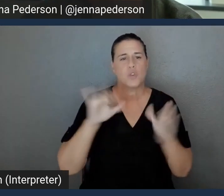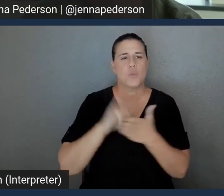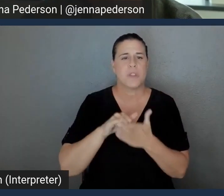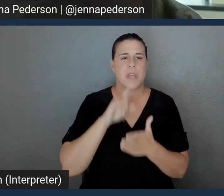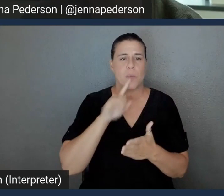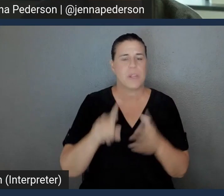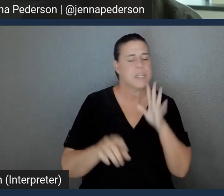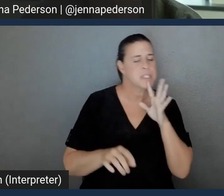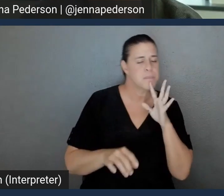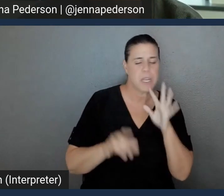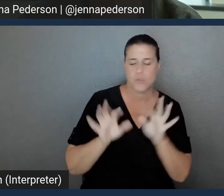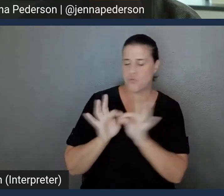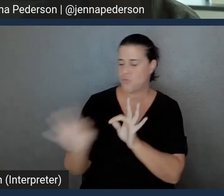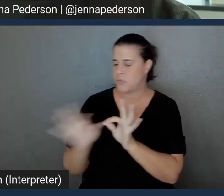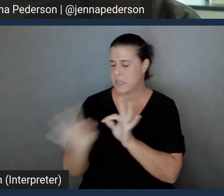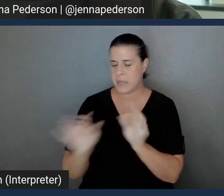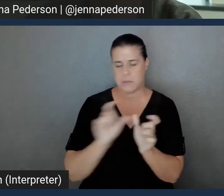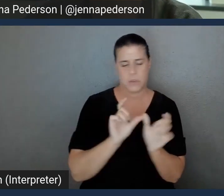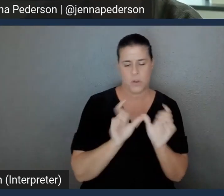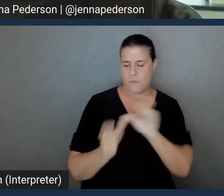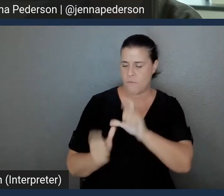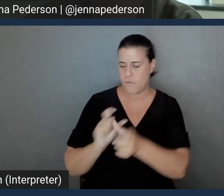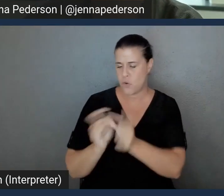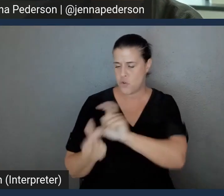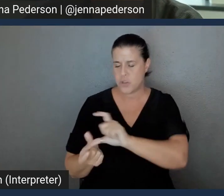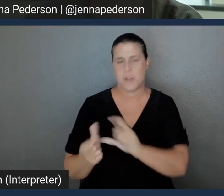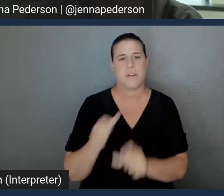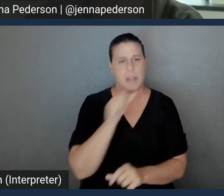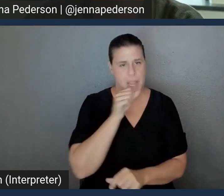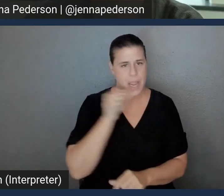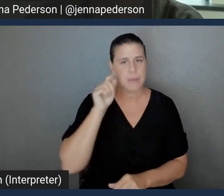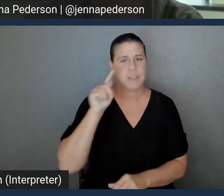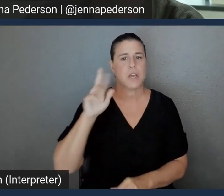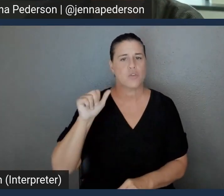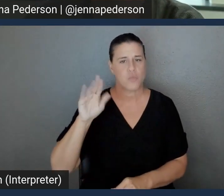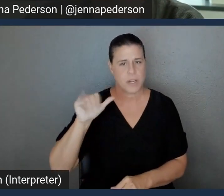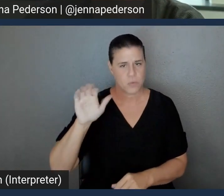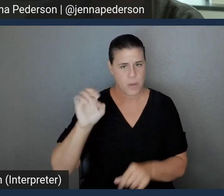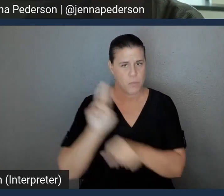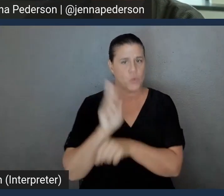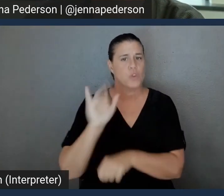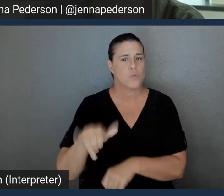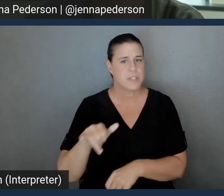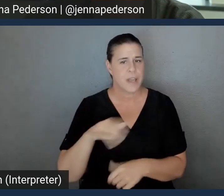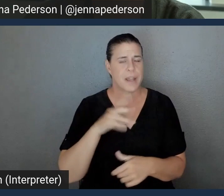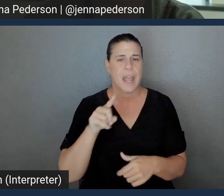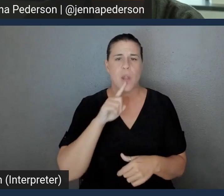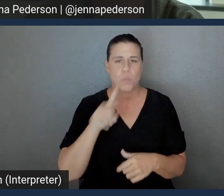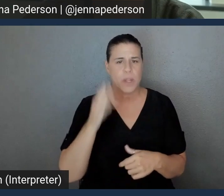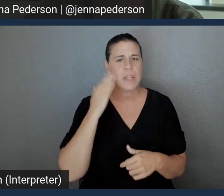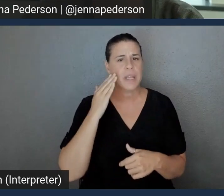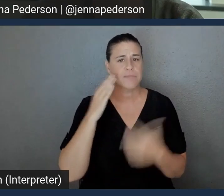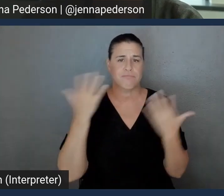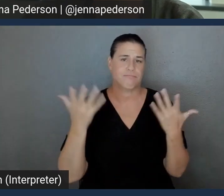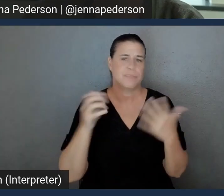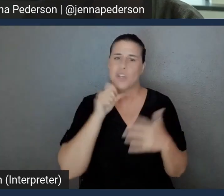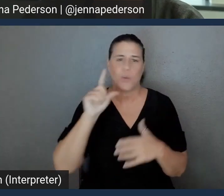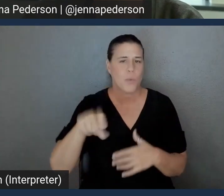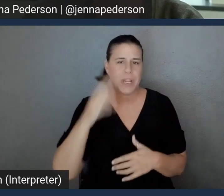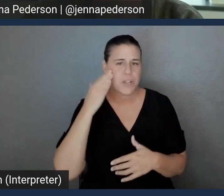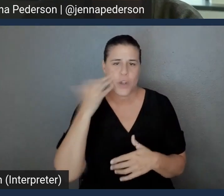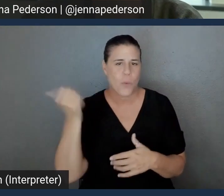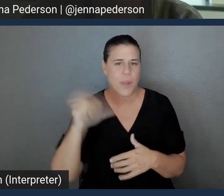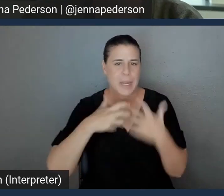text conversion, Amazon Transcribe's there for you to use, and really, no machine learning expertise needed from your